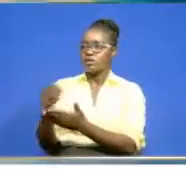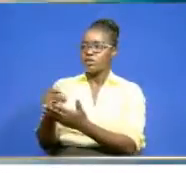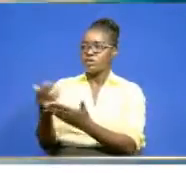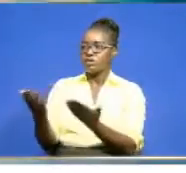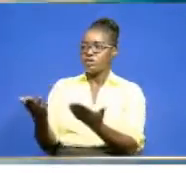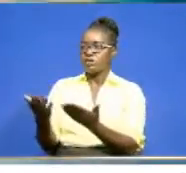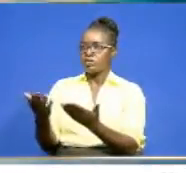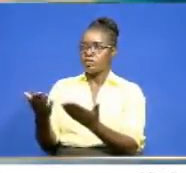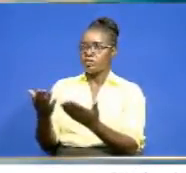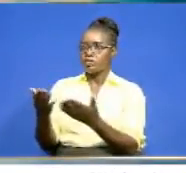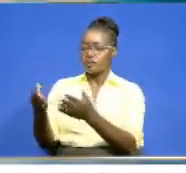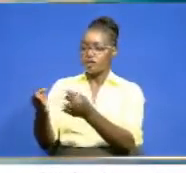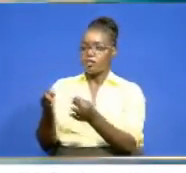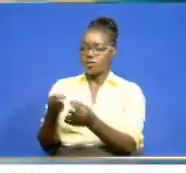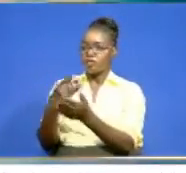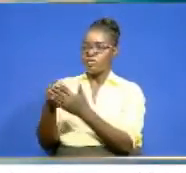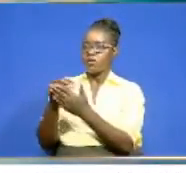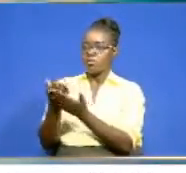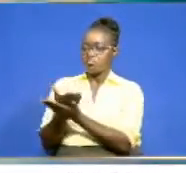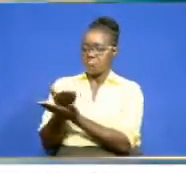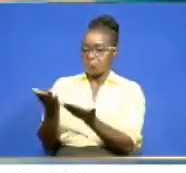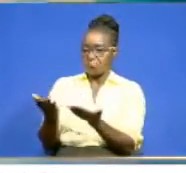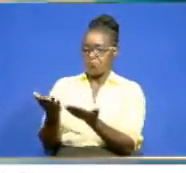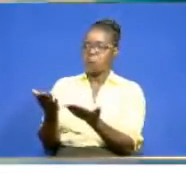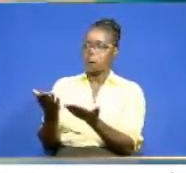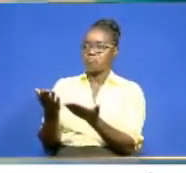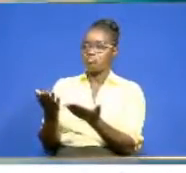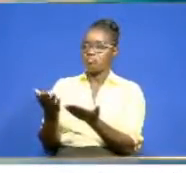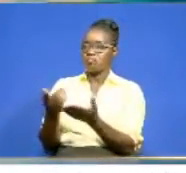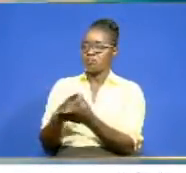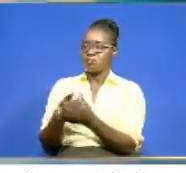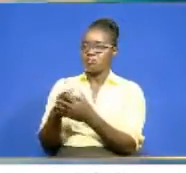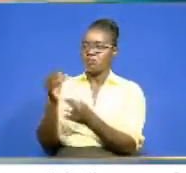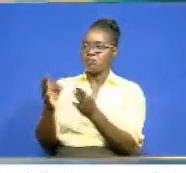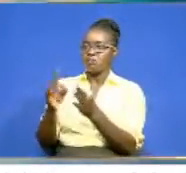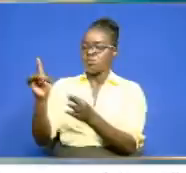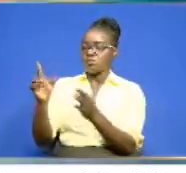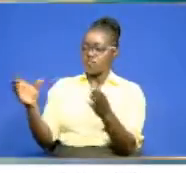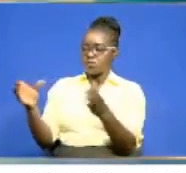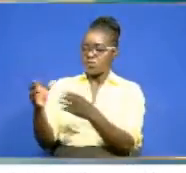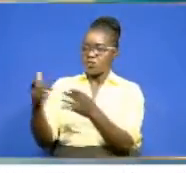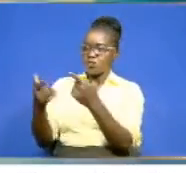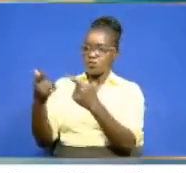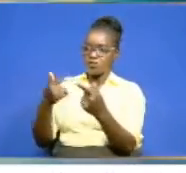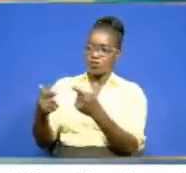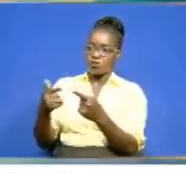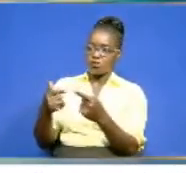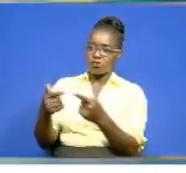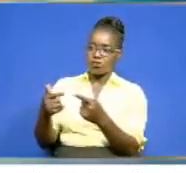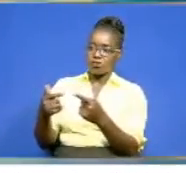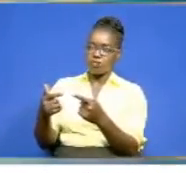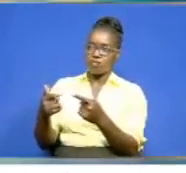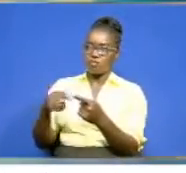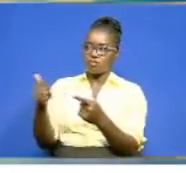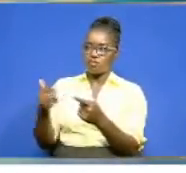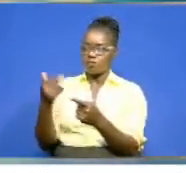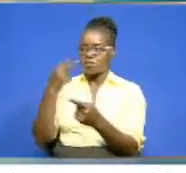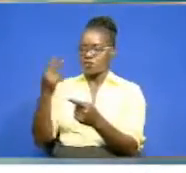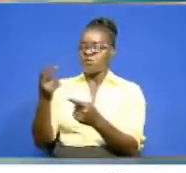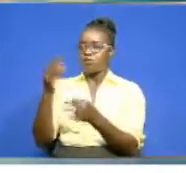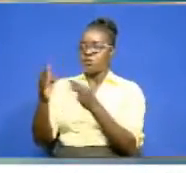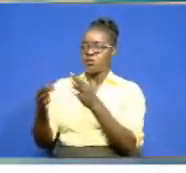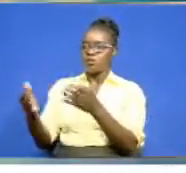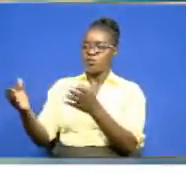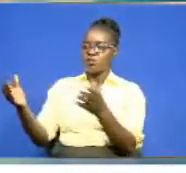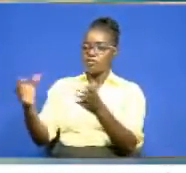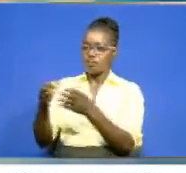account for that money. That way, if one company comes in, other companies will see. And if companies